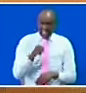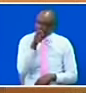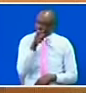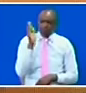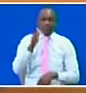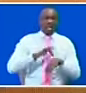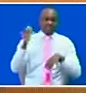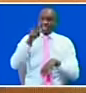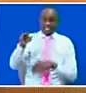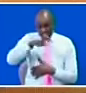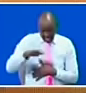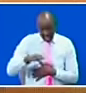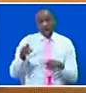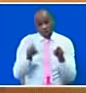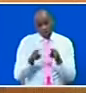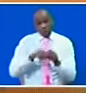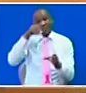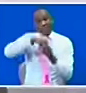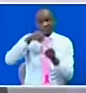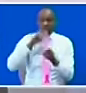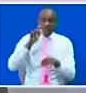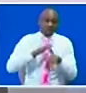itaathiri sekta hiyo na pia uwekezaji.